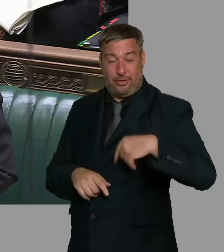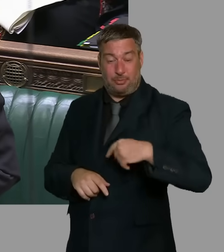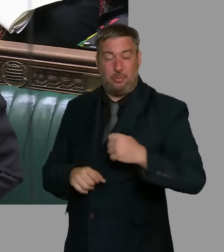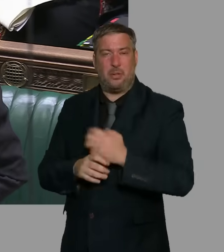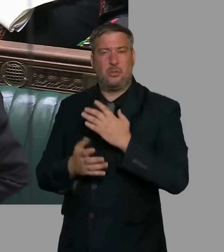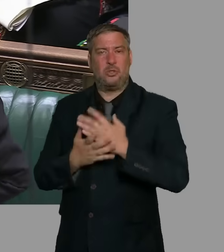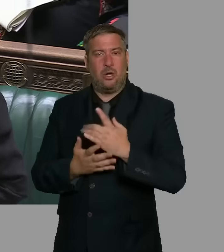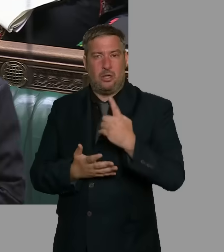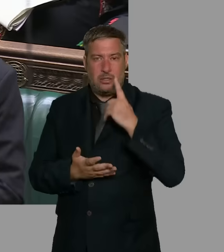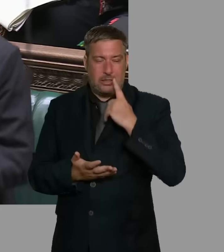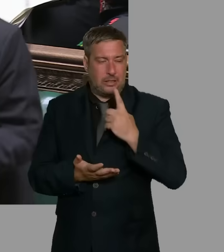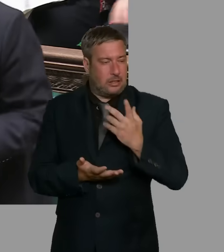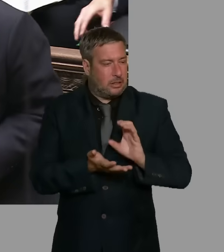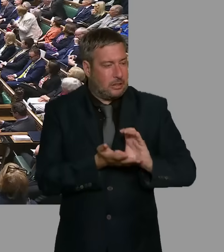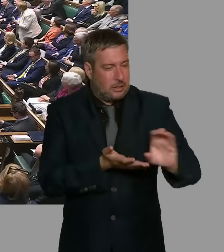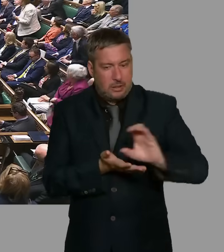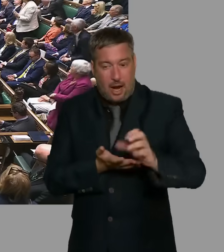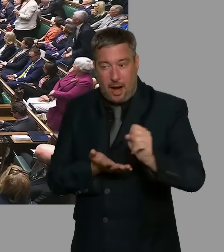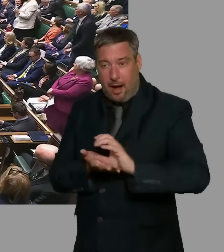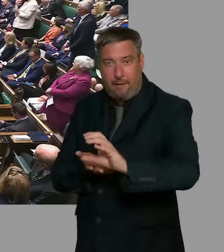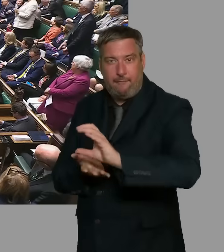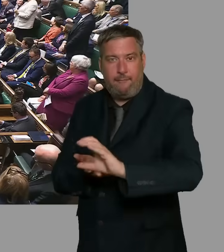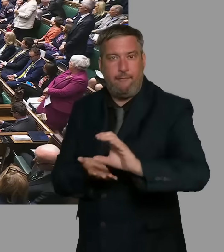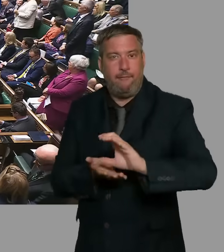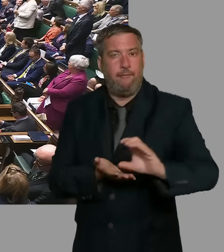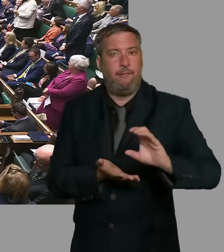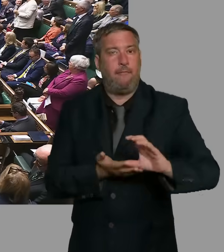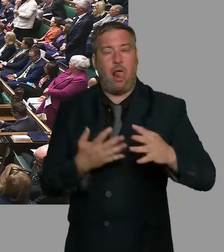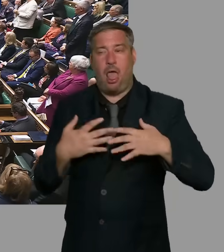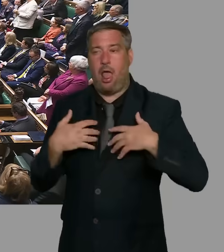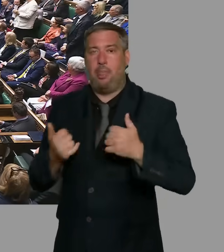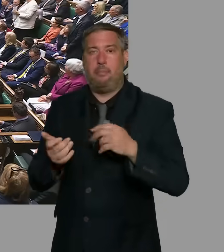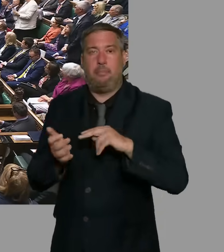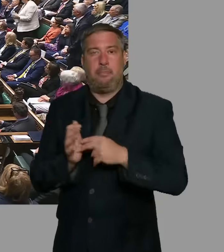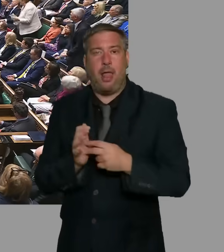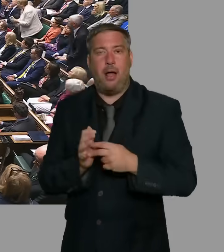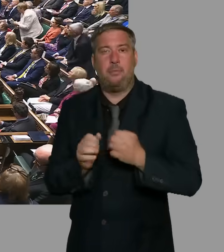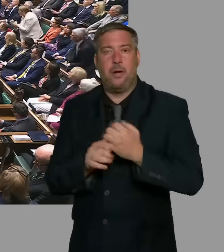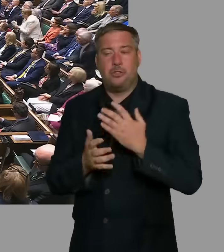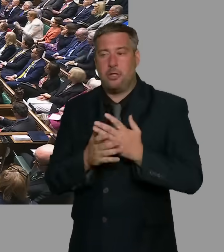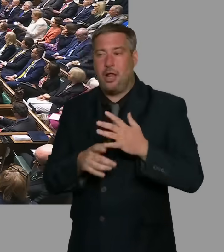but we've made a lot of progress. Sir Ed Davey, Leader of the Liberal Democrats.